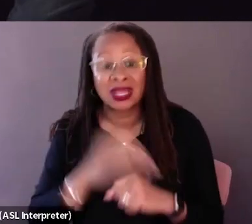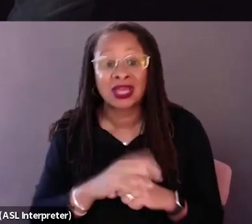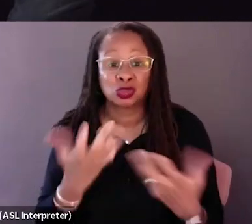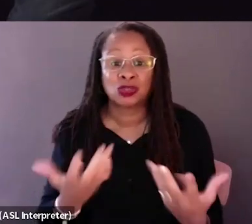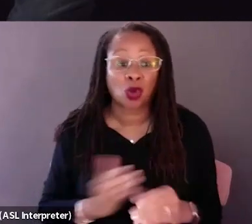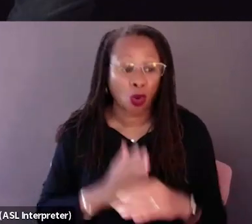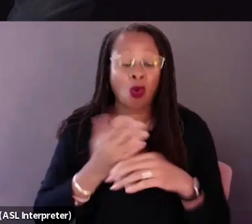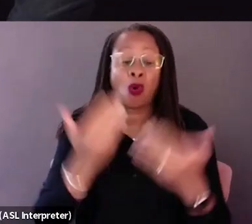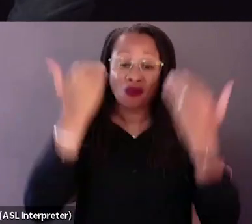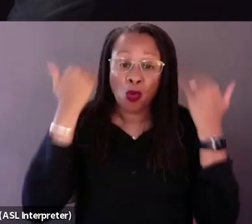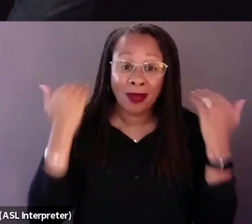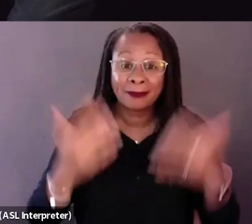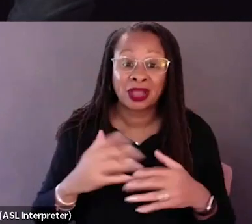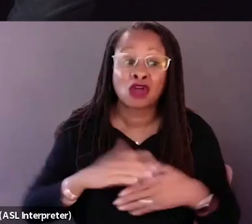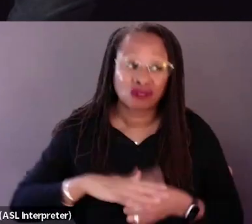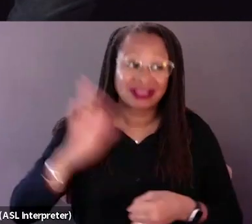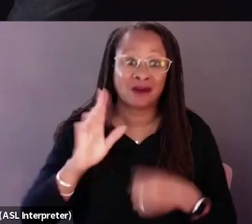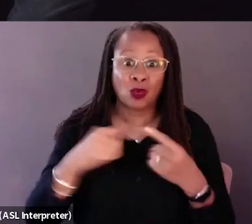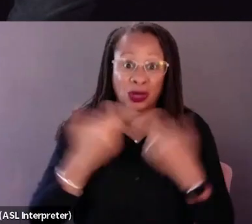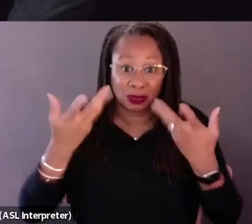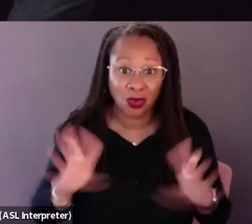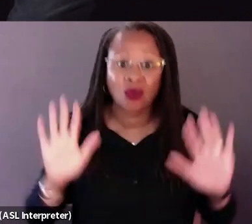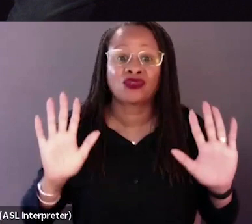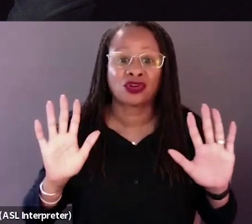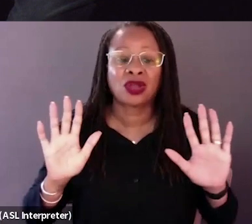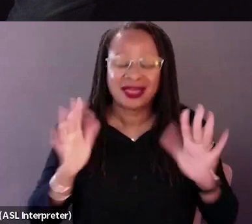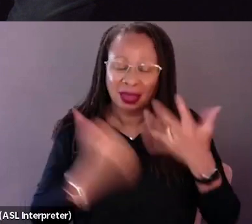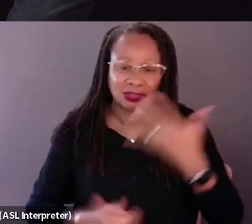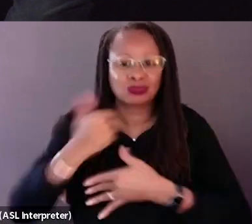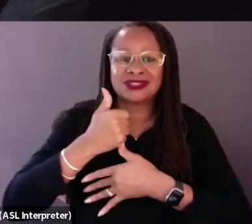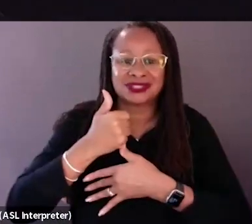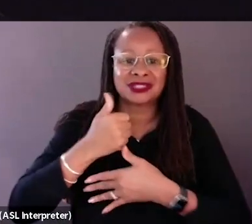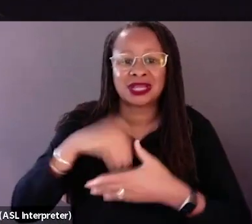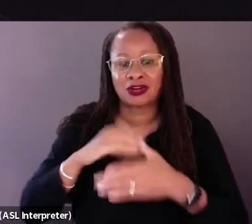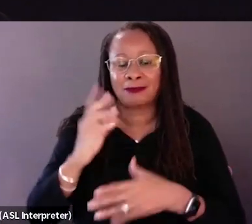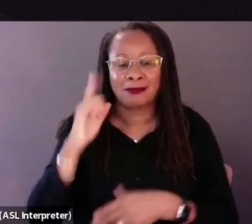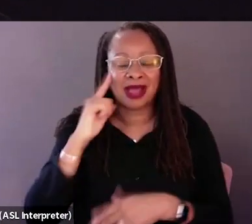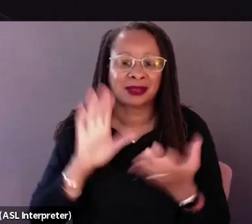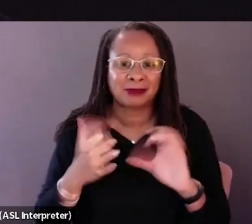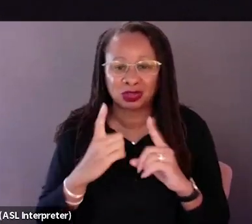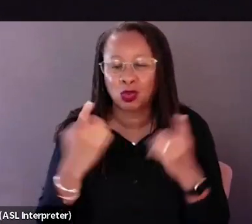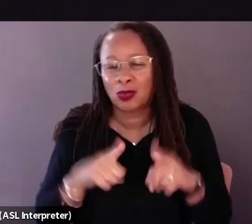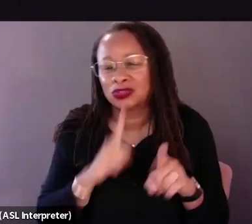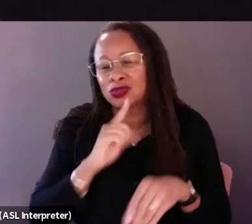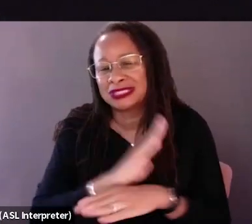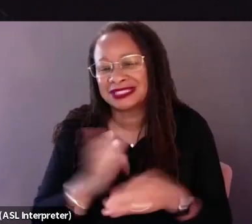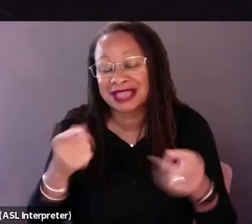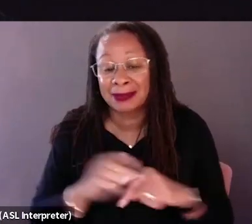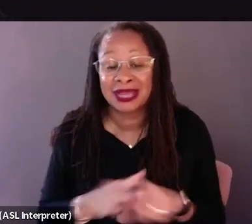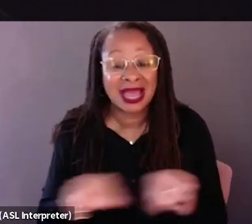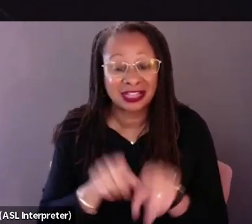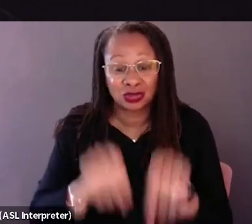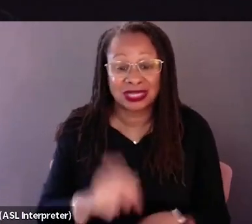relief at it being over kind of took precedence in her mind. I think she was very, very focused. And as you see,